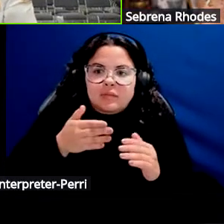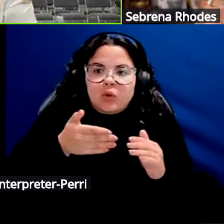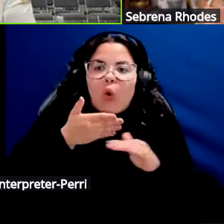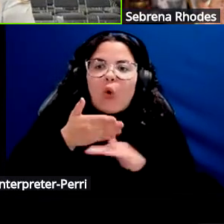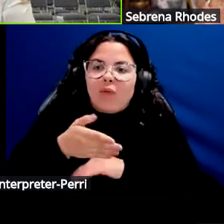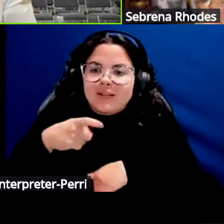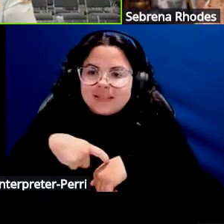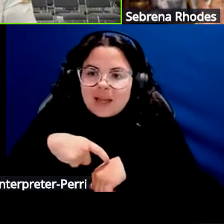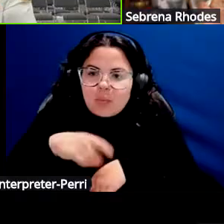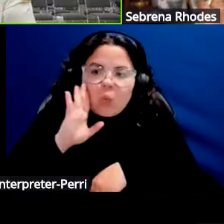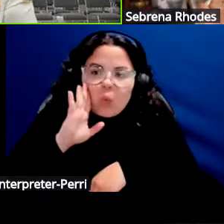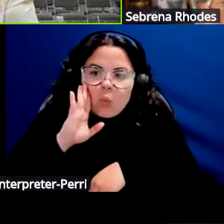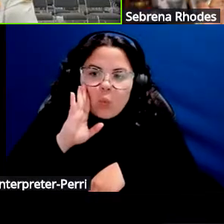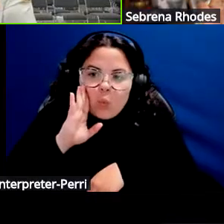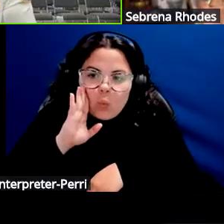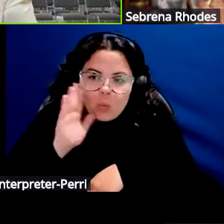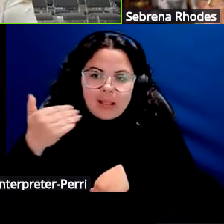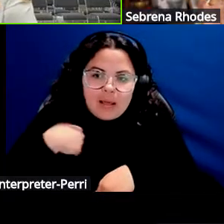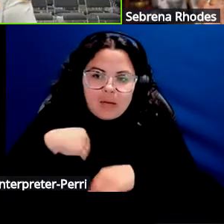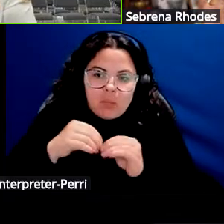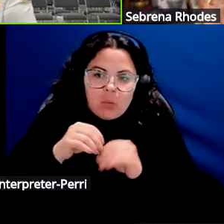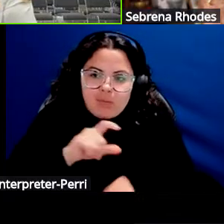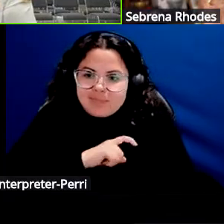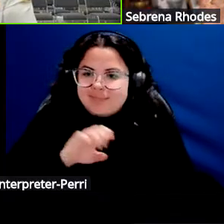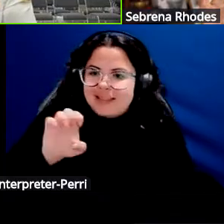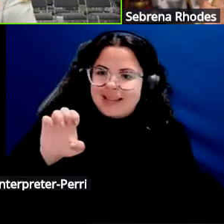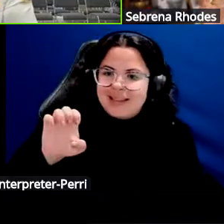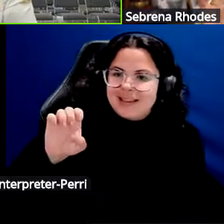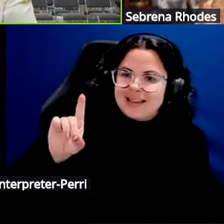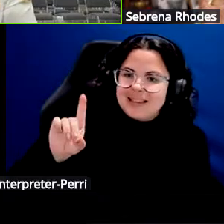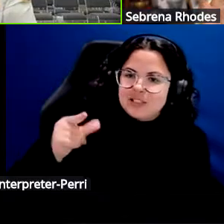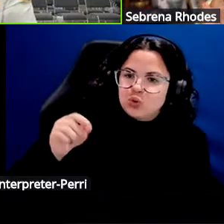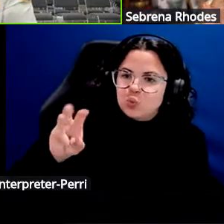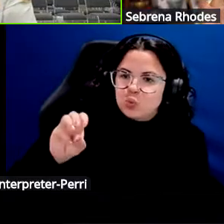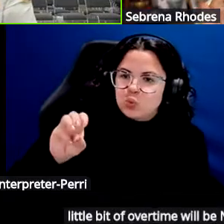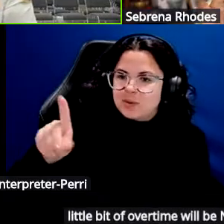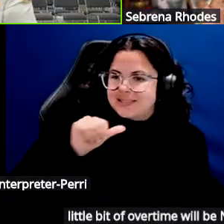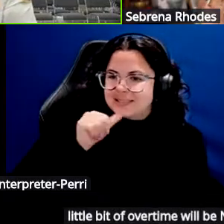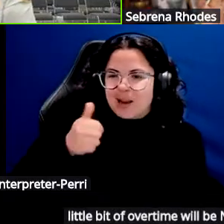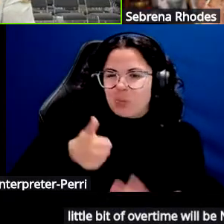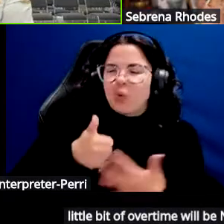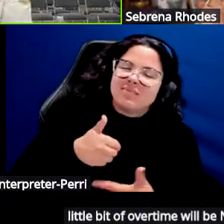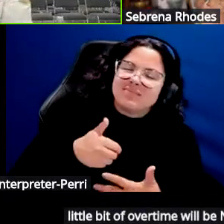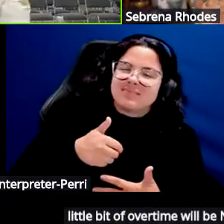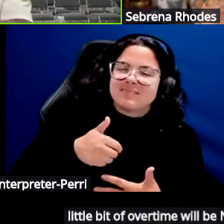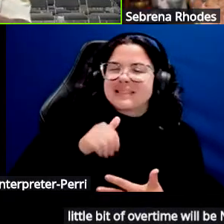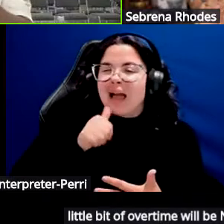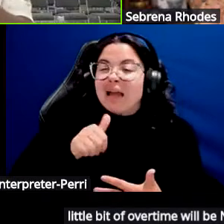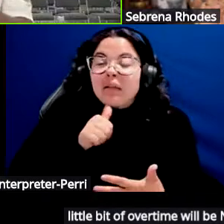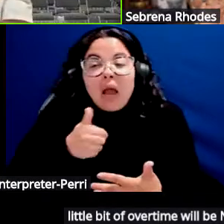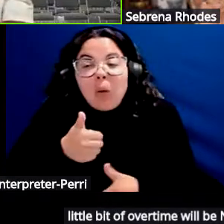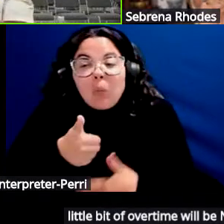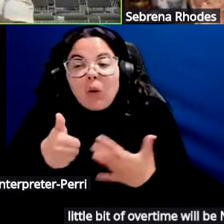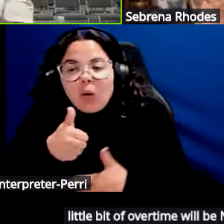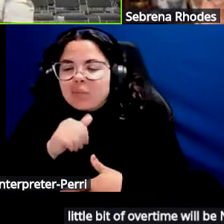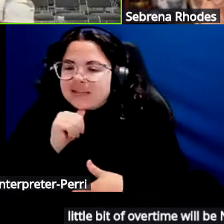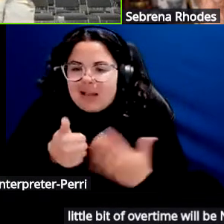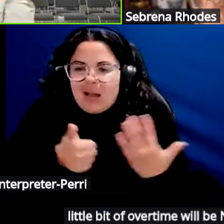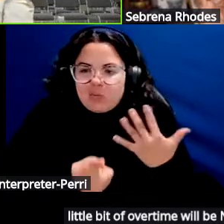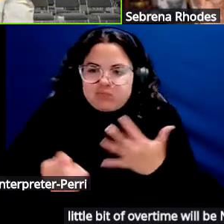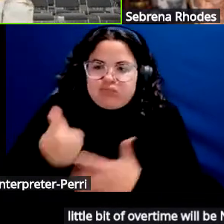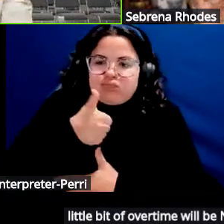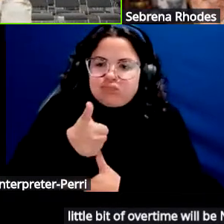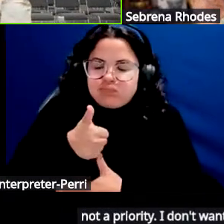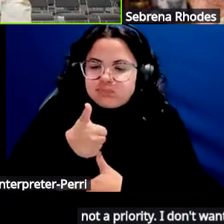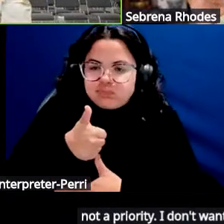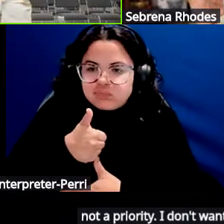and Saratoga. Edgewood is not even not a priority. I don't want to say that, but it does not prioritize on our list of how we